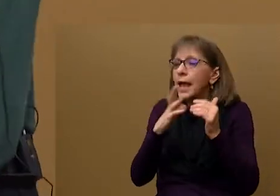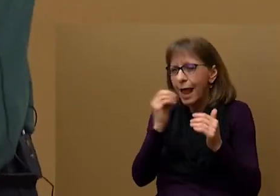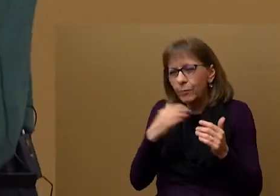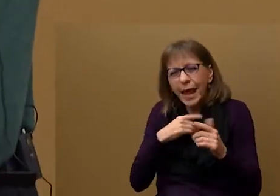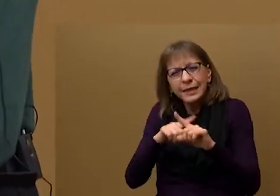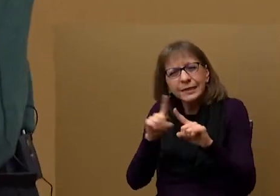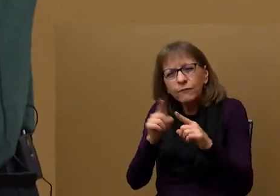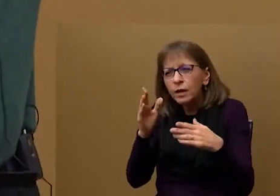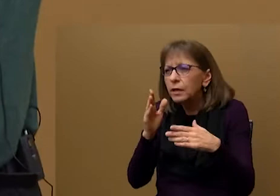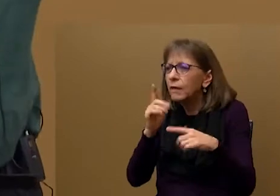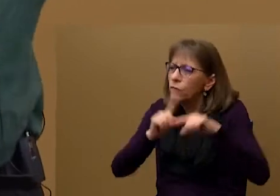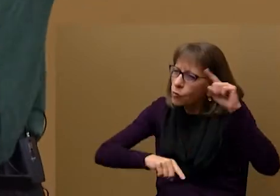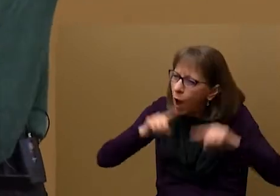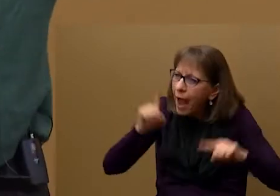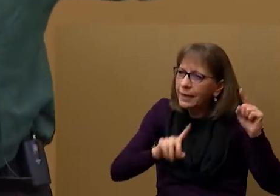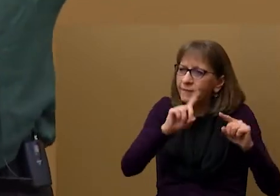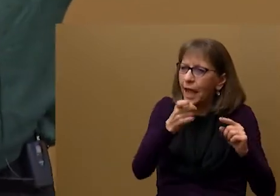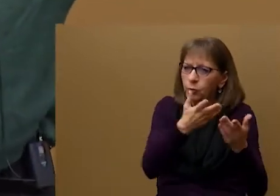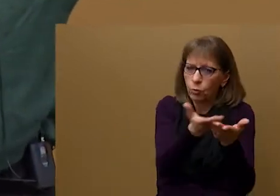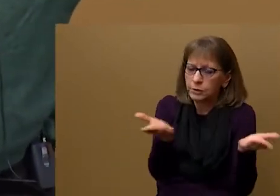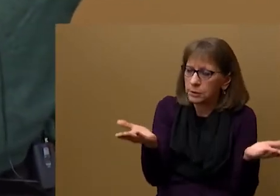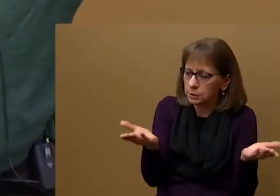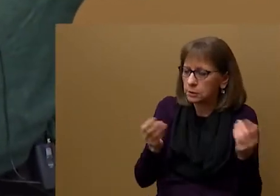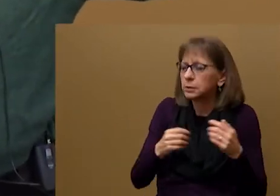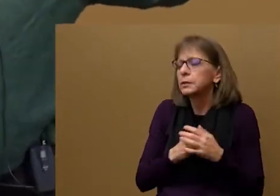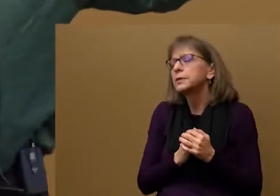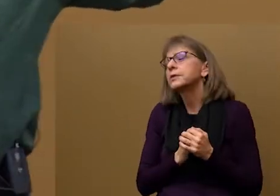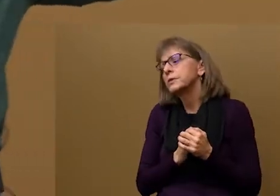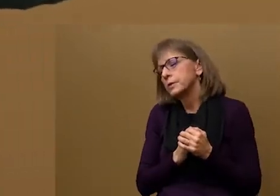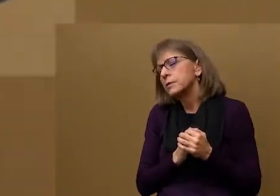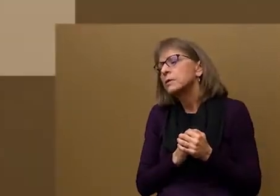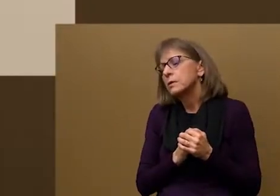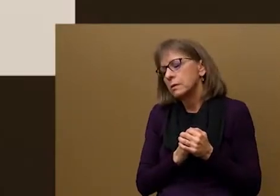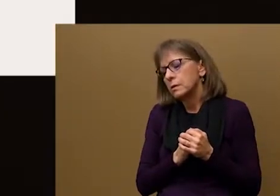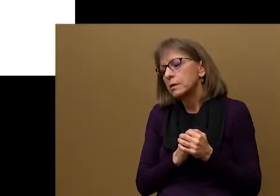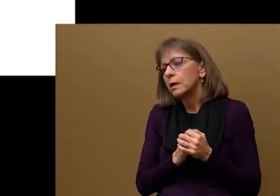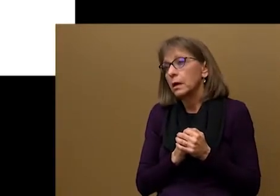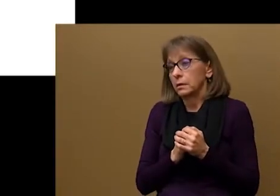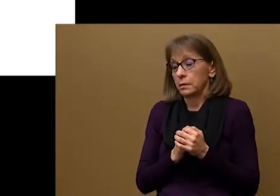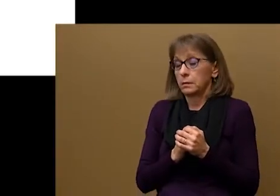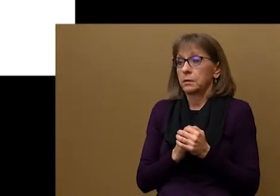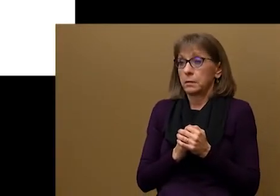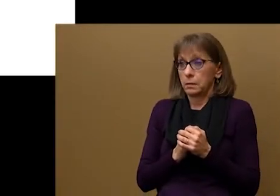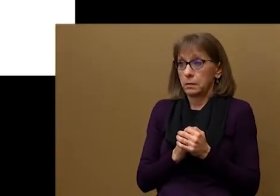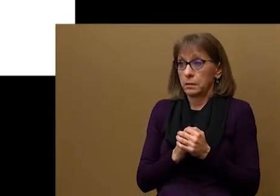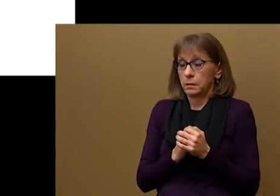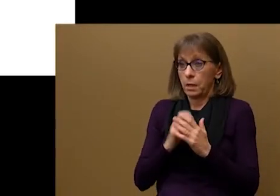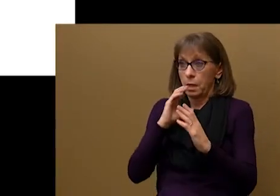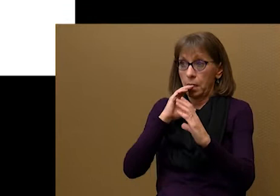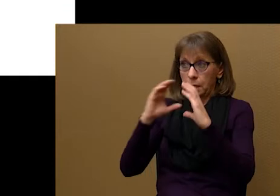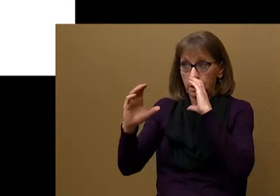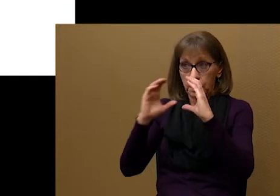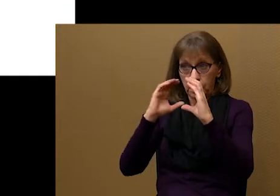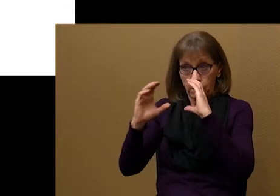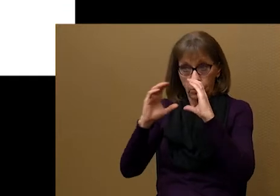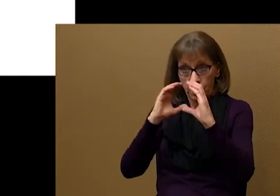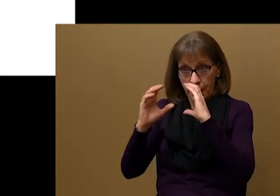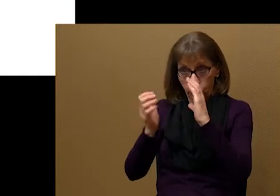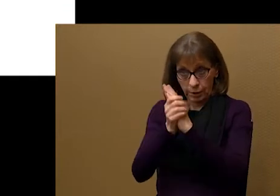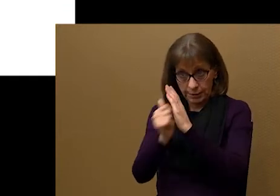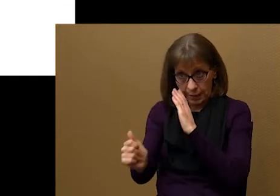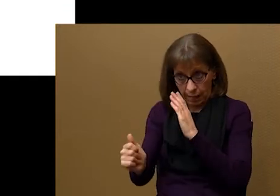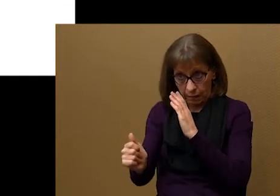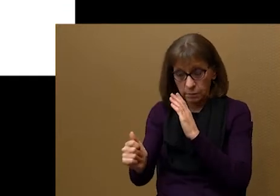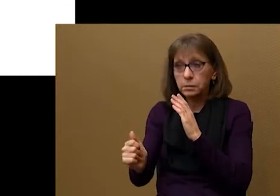We also saw a much more variety of diagnosis. Now, in communication skills, this is based